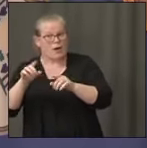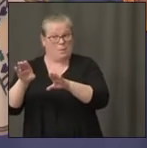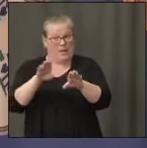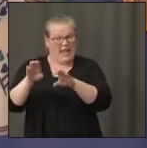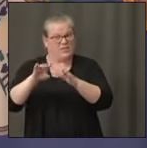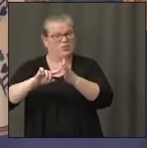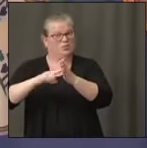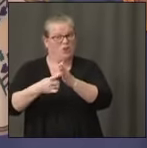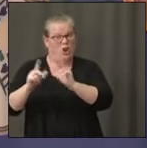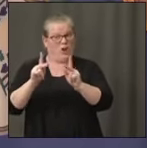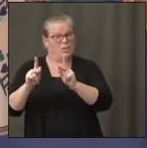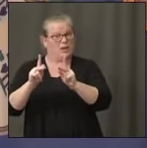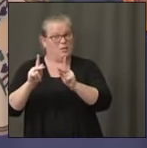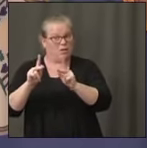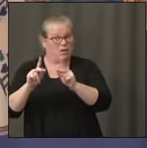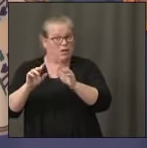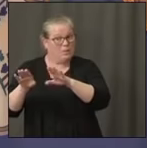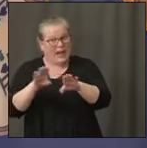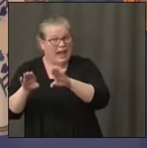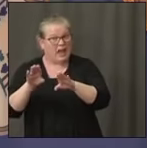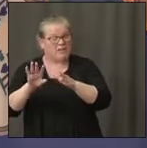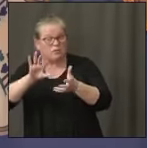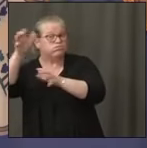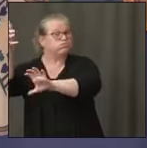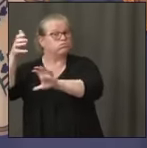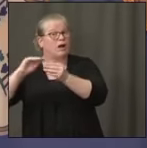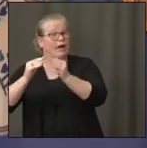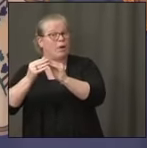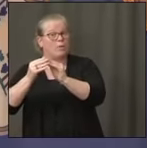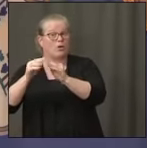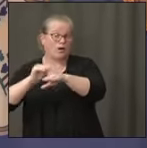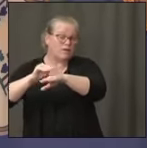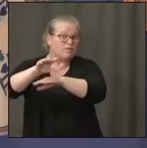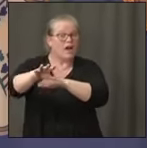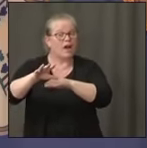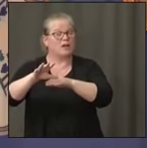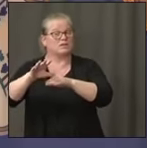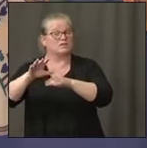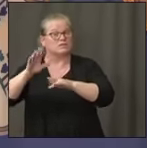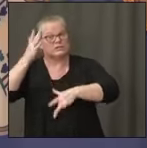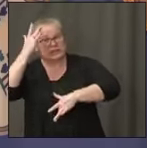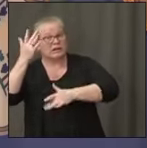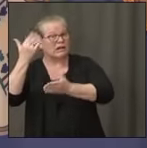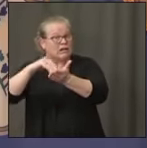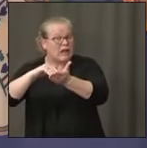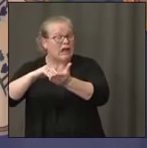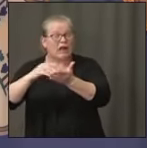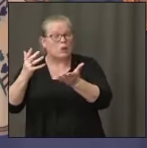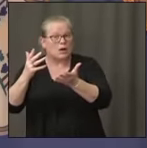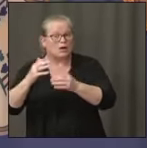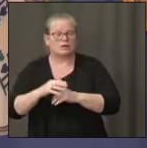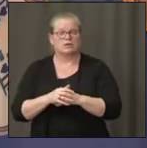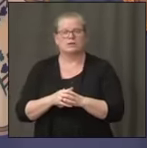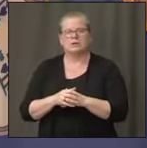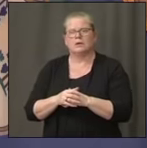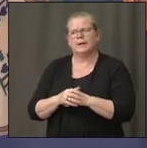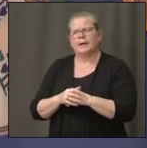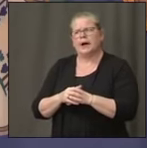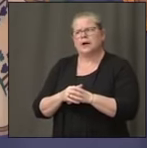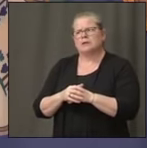I think our reopening strategy has been cautious and appropriate. You know, what do I worry about? I worry about,